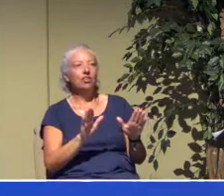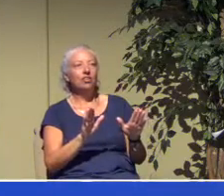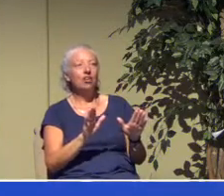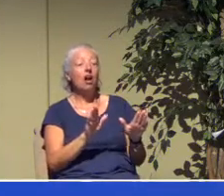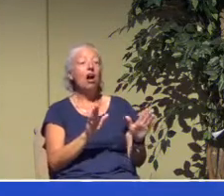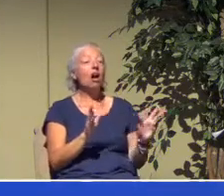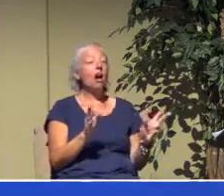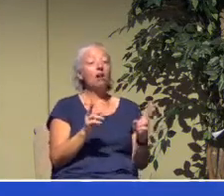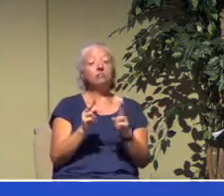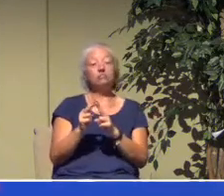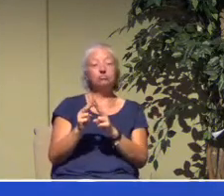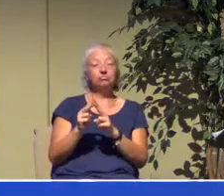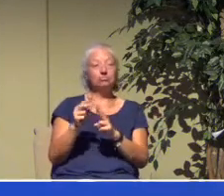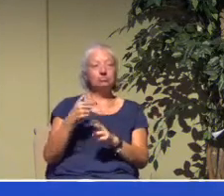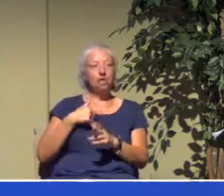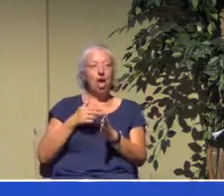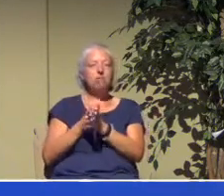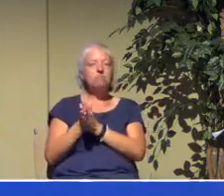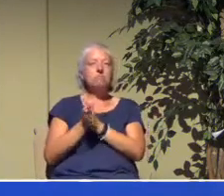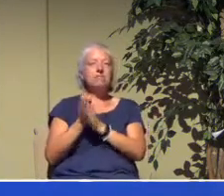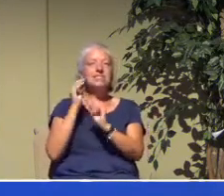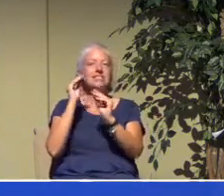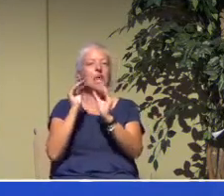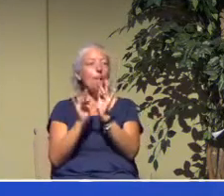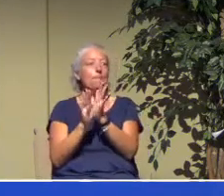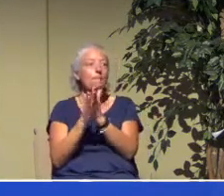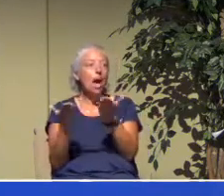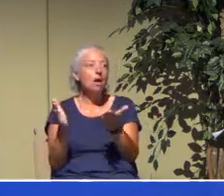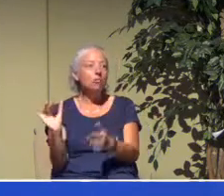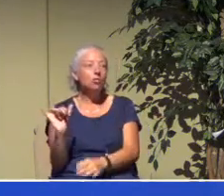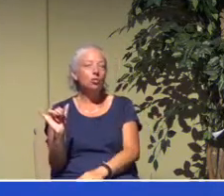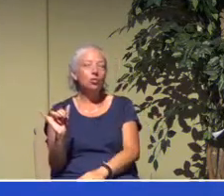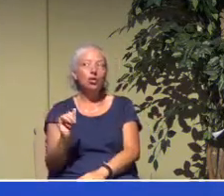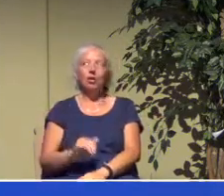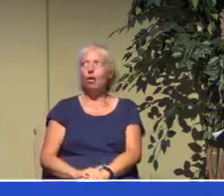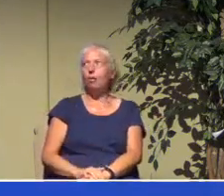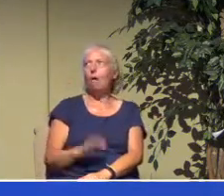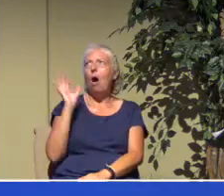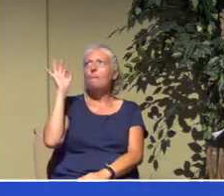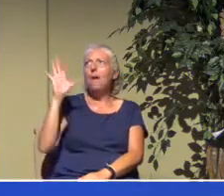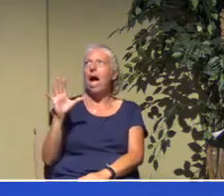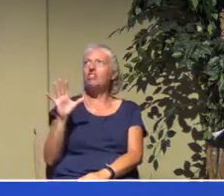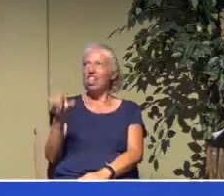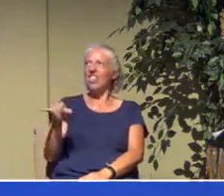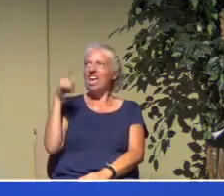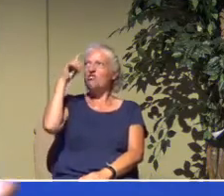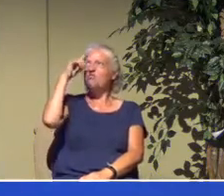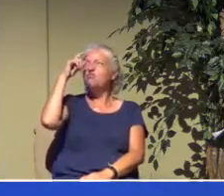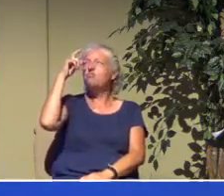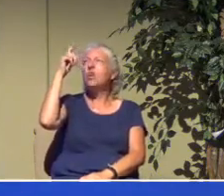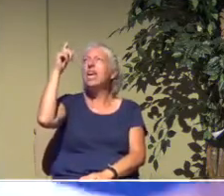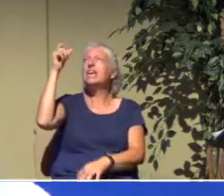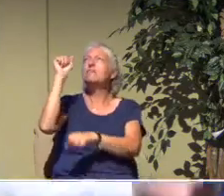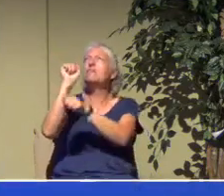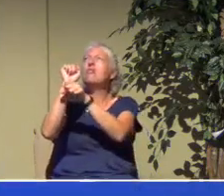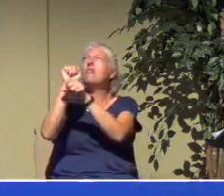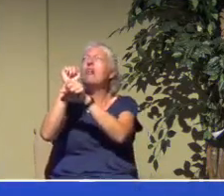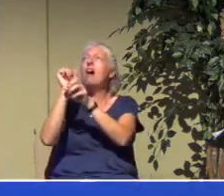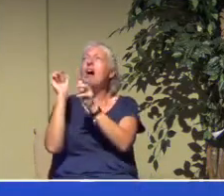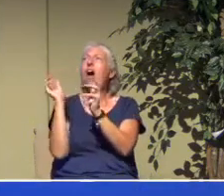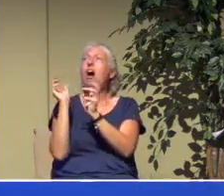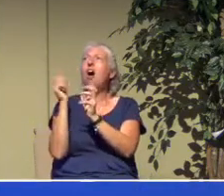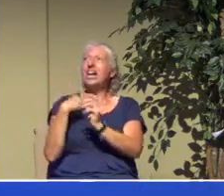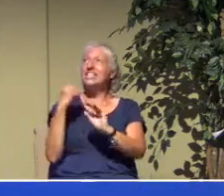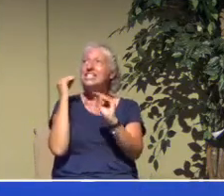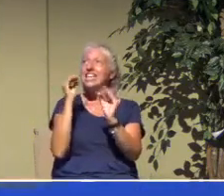coupled with a passion to teach the Bible, I thought, well, pastoring would be like a dream job, you know, to teach the Bible and to